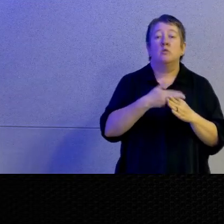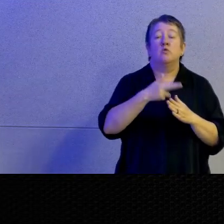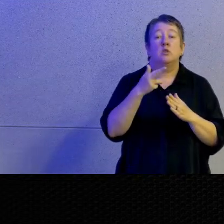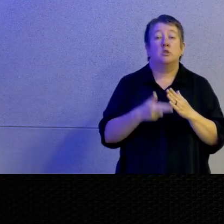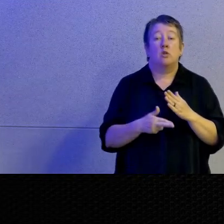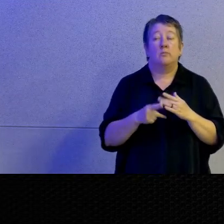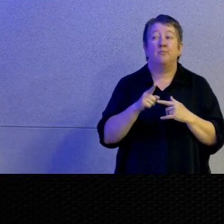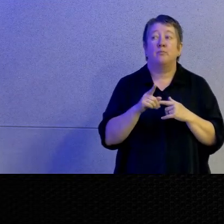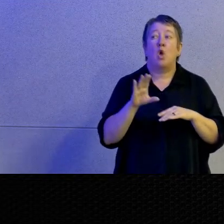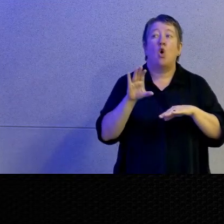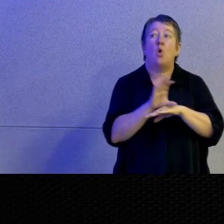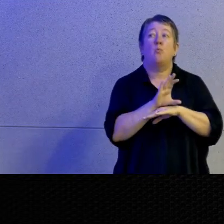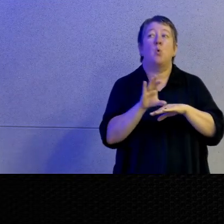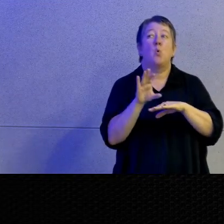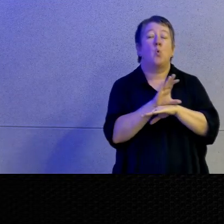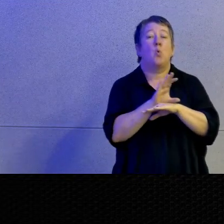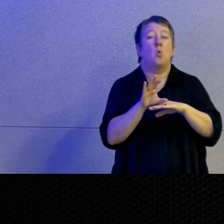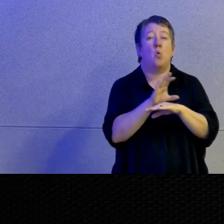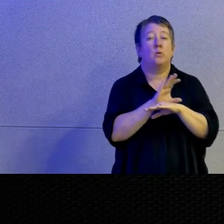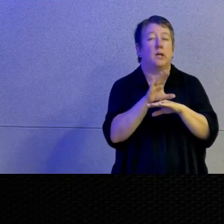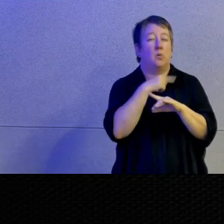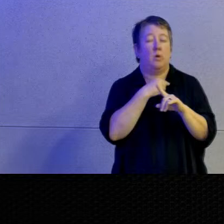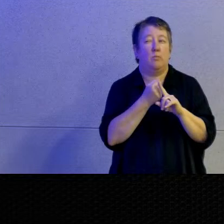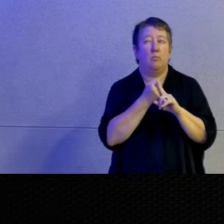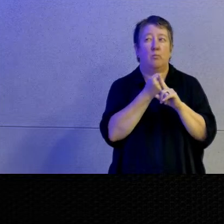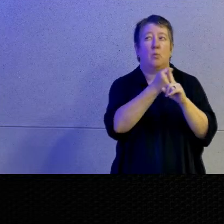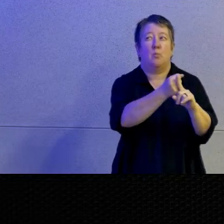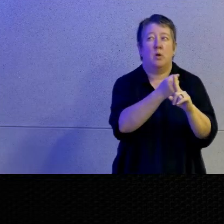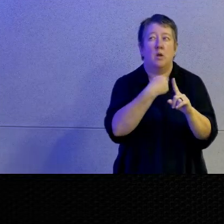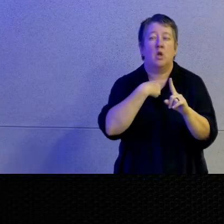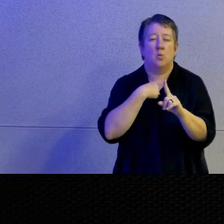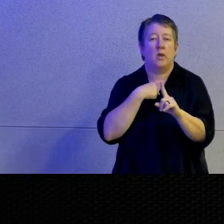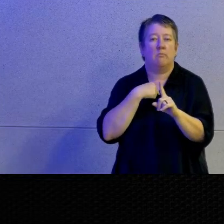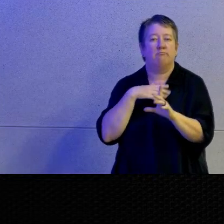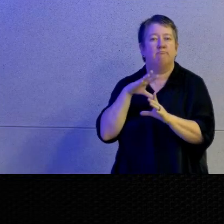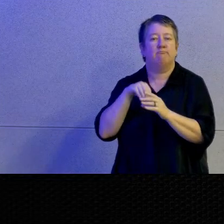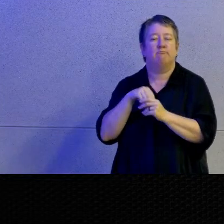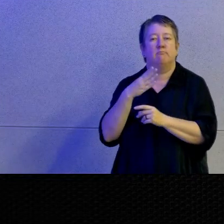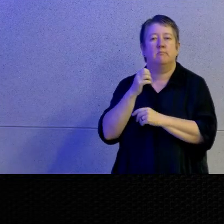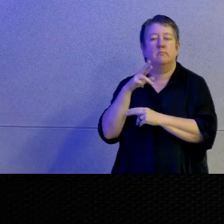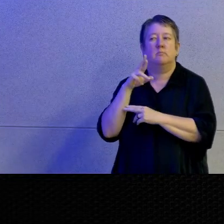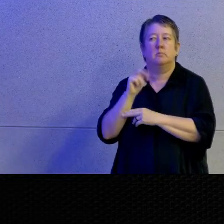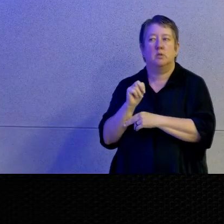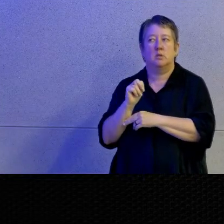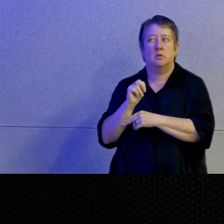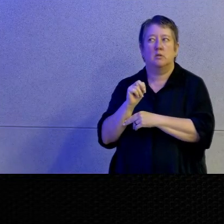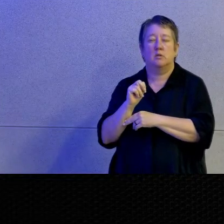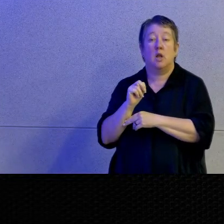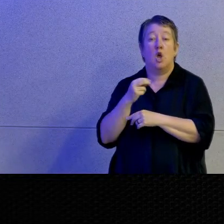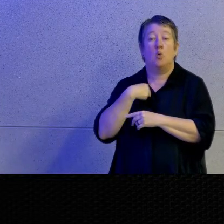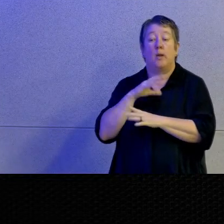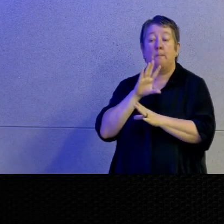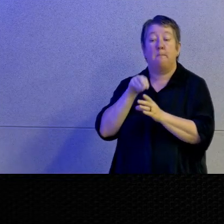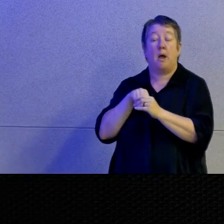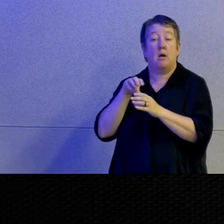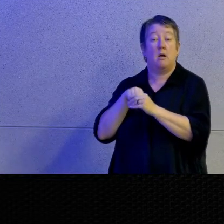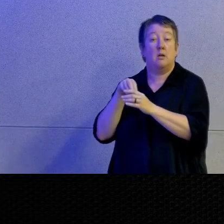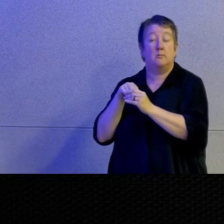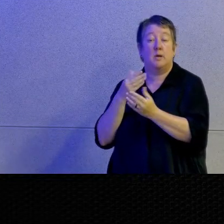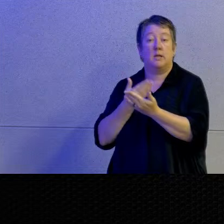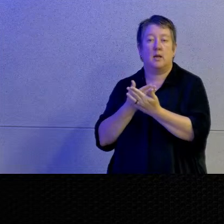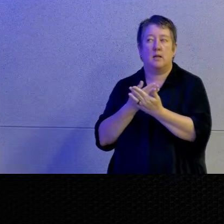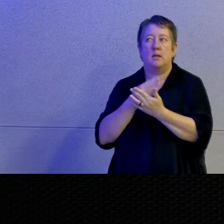of computing by participating at CERN. Because in order to participate at CERN, you will need to have